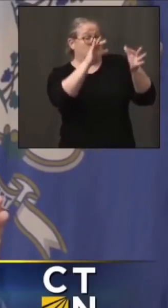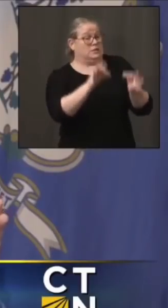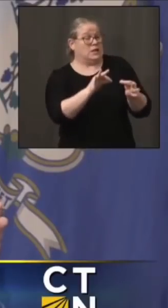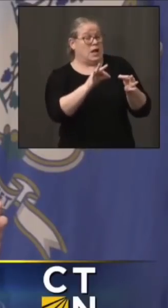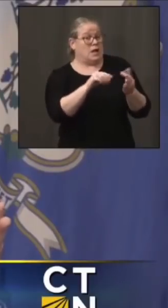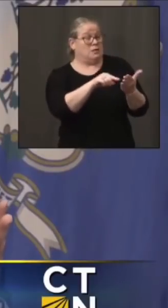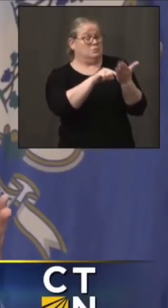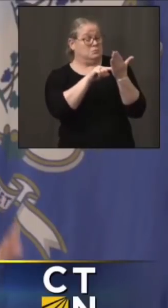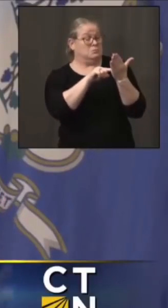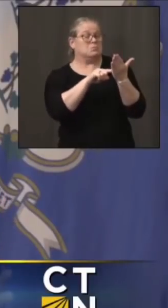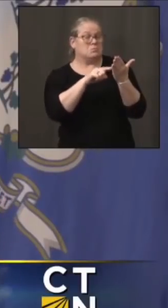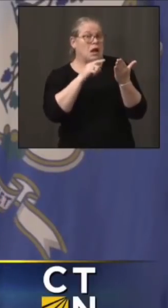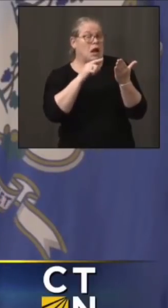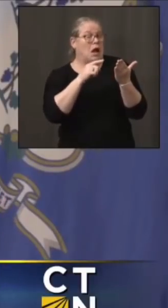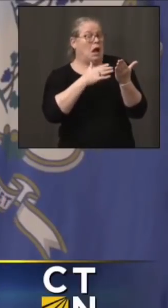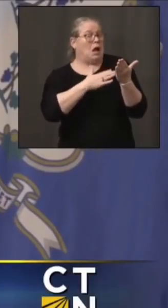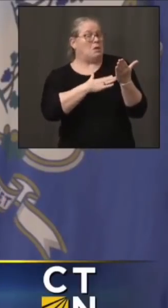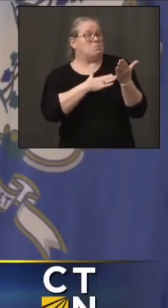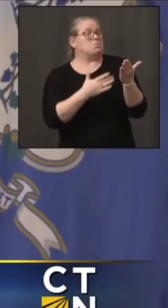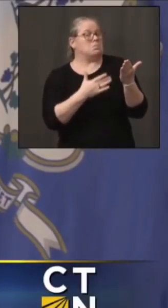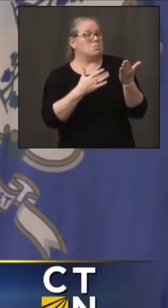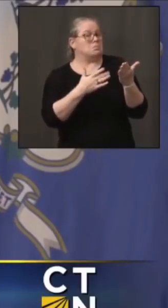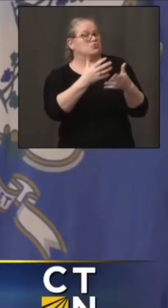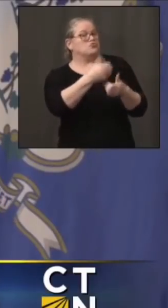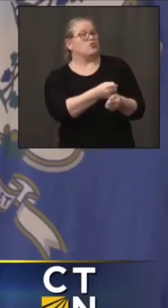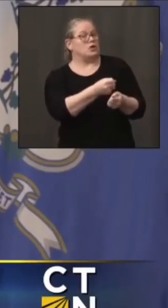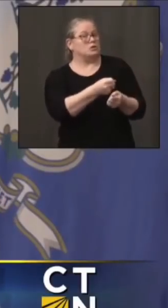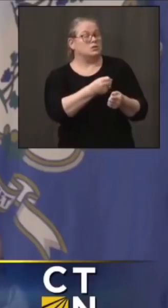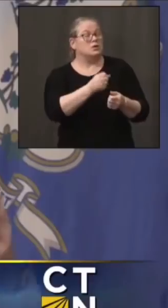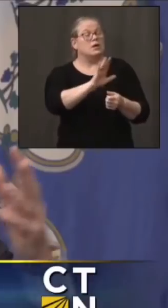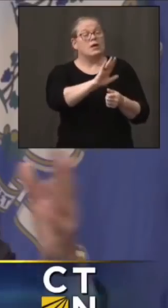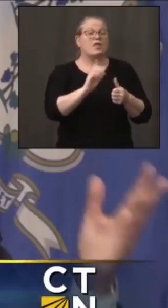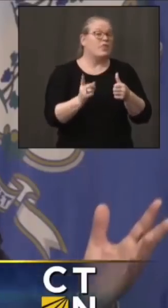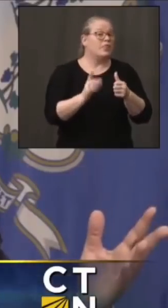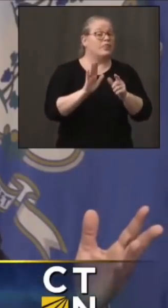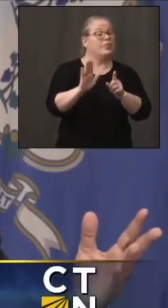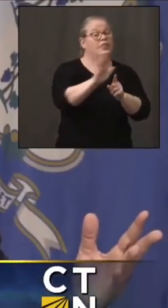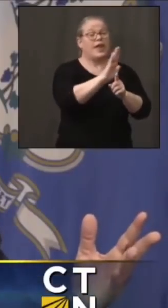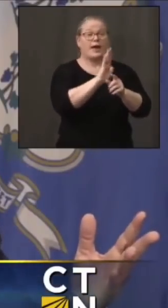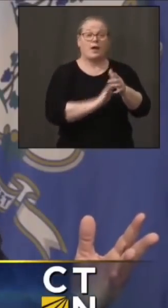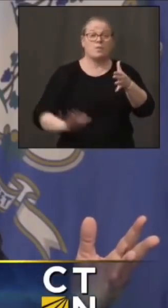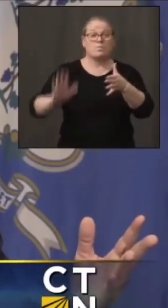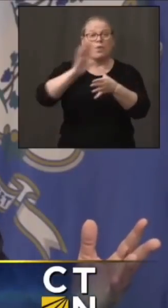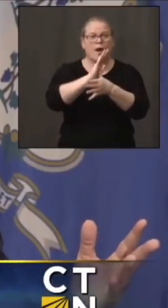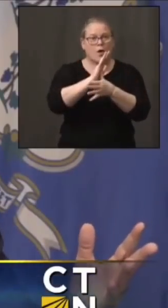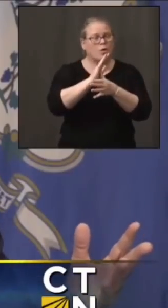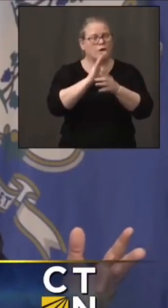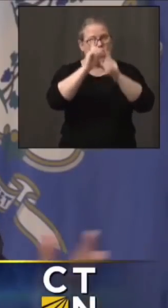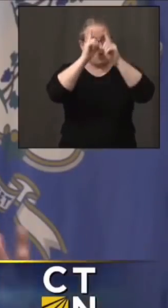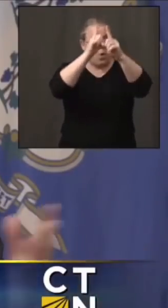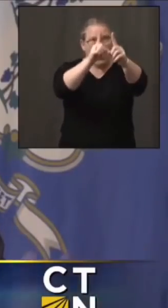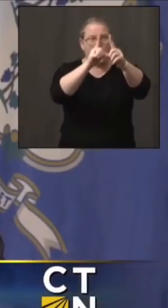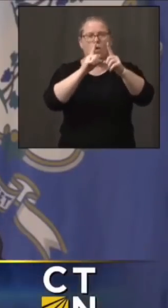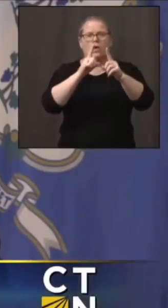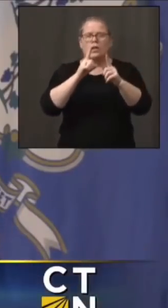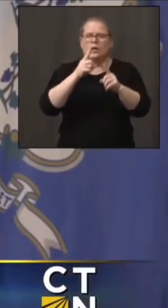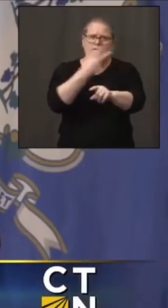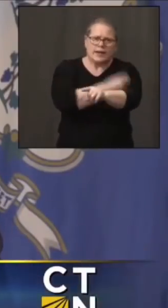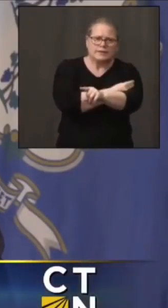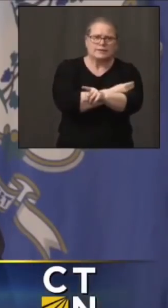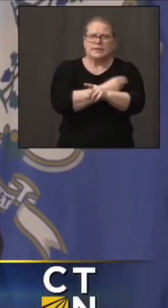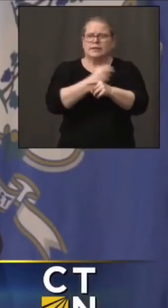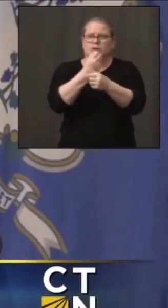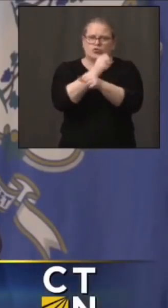their first priority is how can we make vaccines go that save lives and help protect the public health? And I